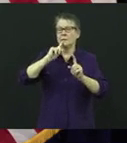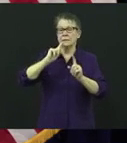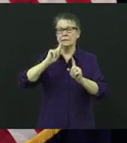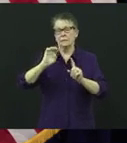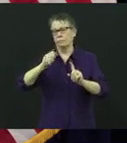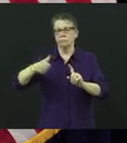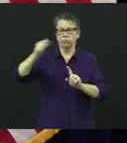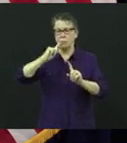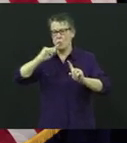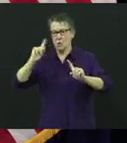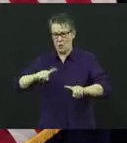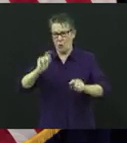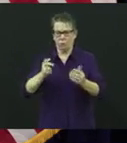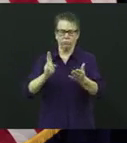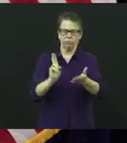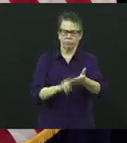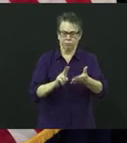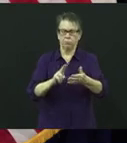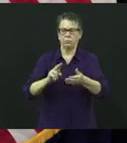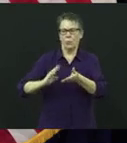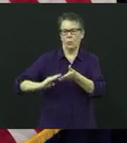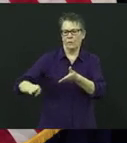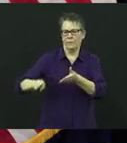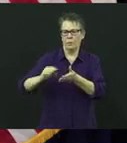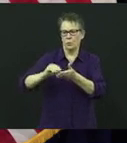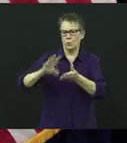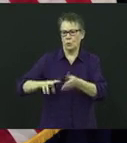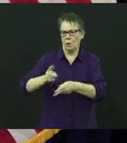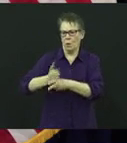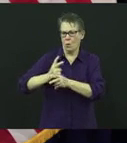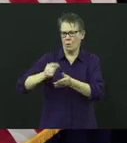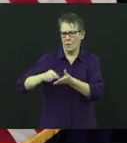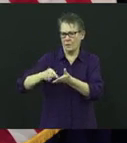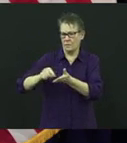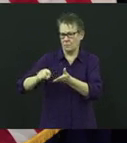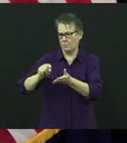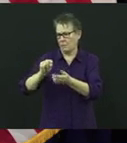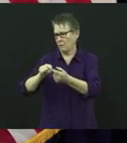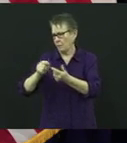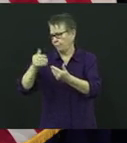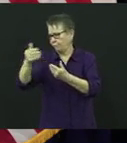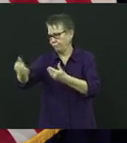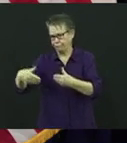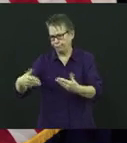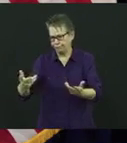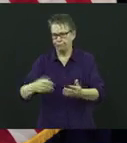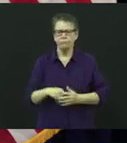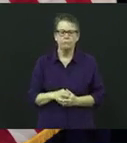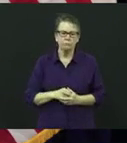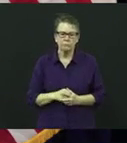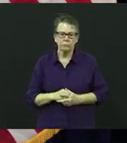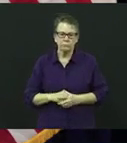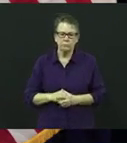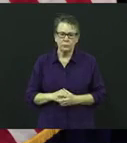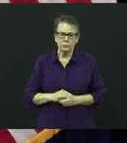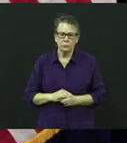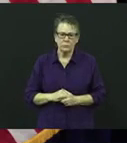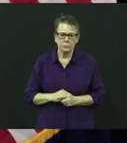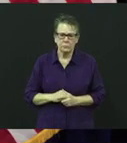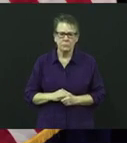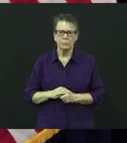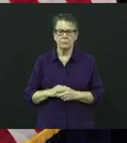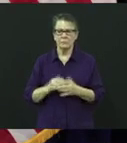With students at home and not in their regular classrooms, it is simply not feasible for us to be able to move forward with